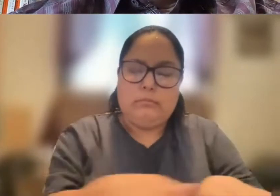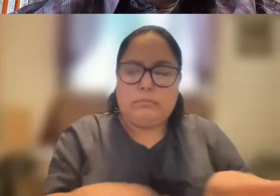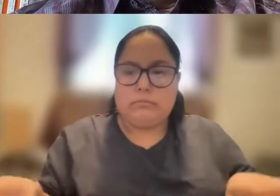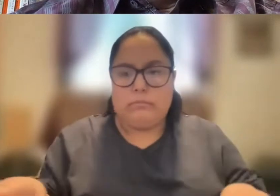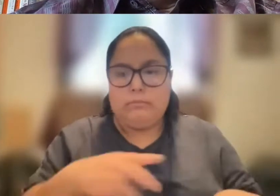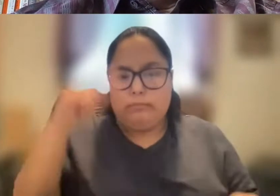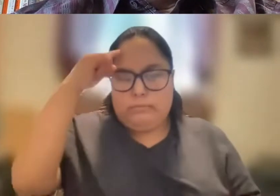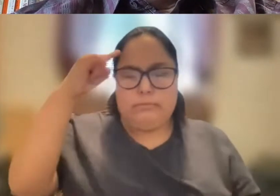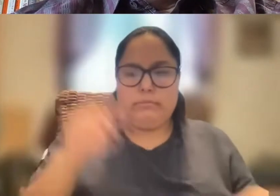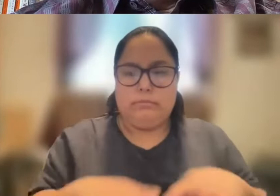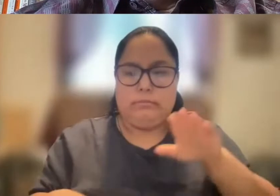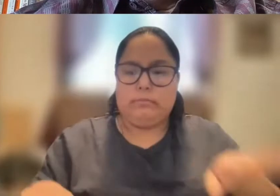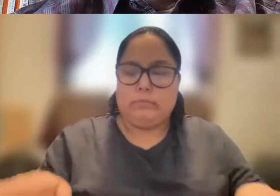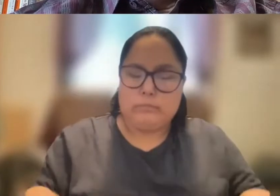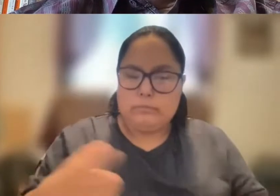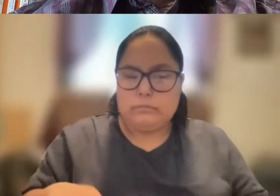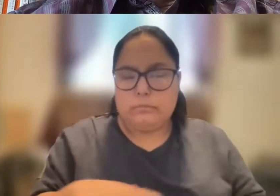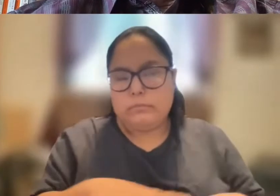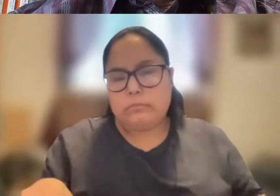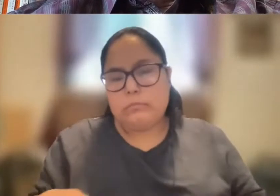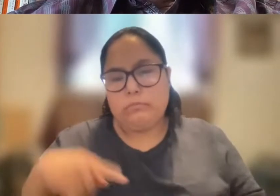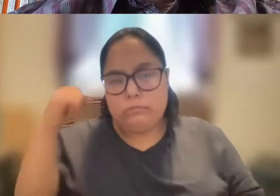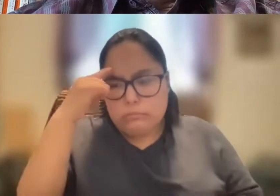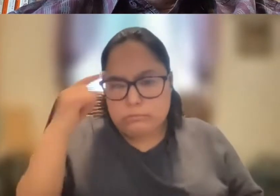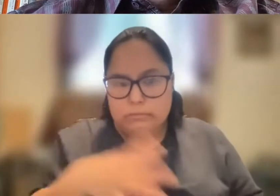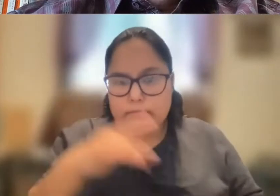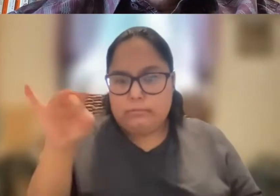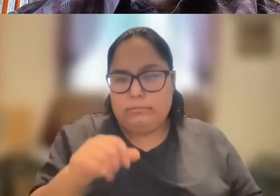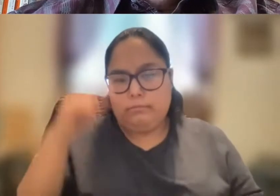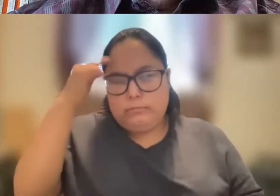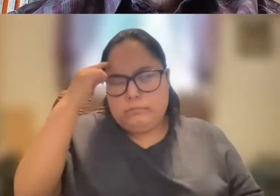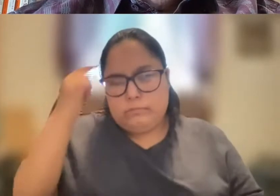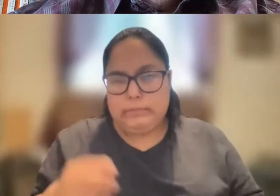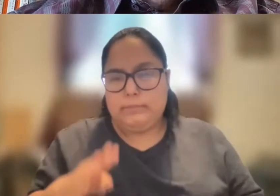field medical unit where I work. I would like to think that